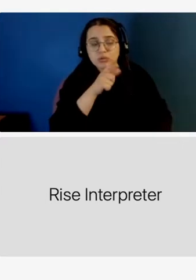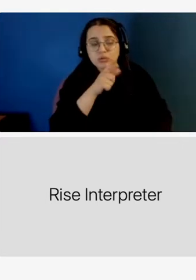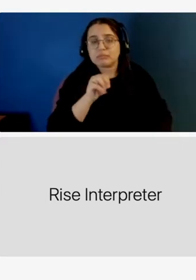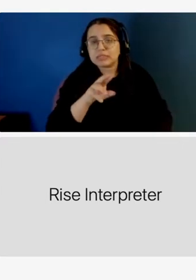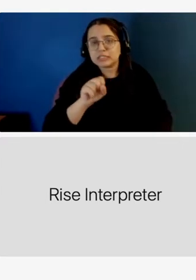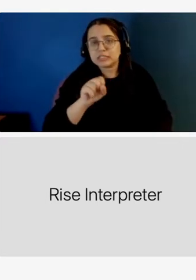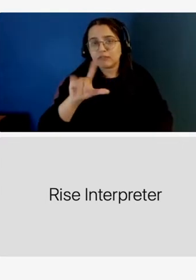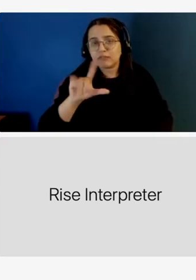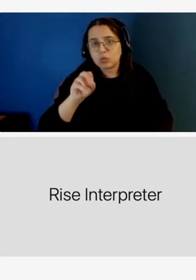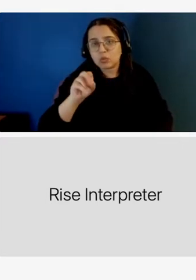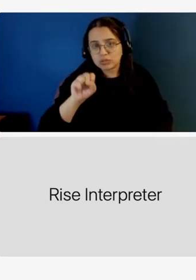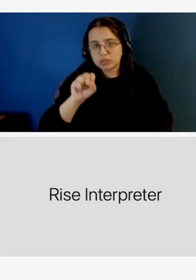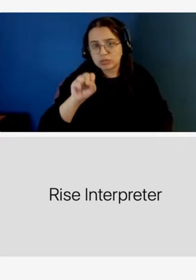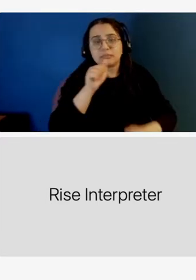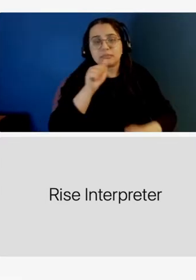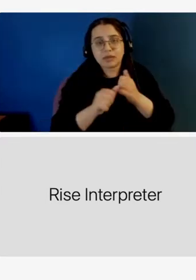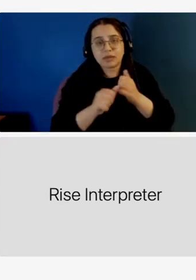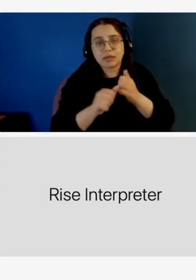vote.